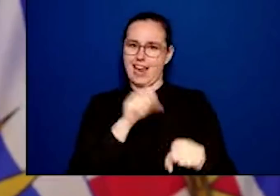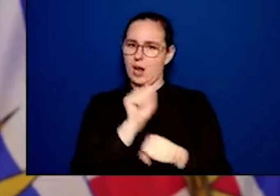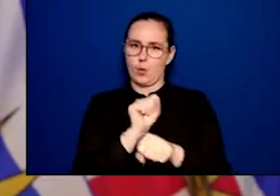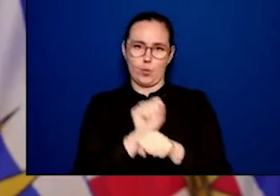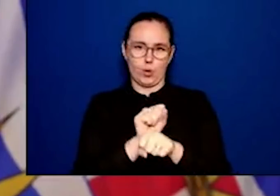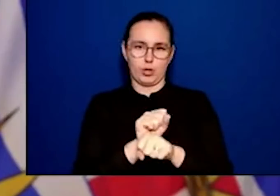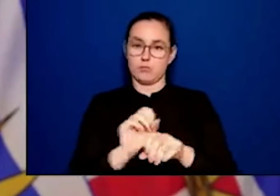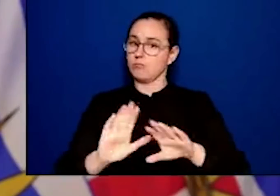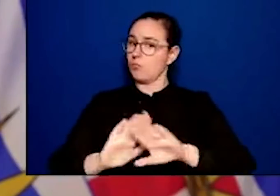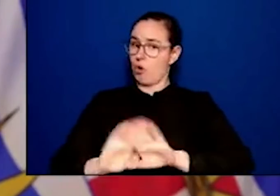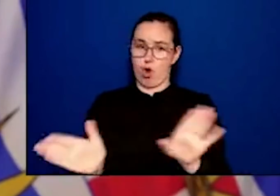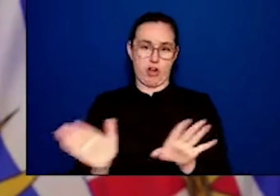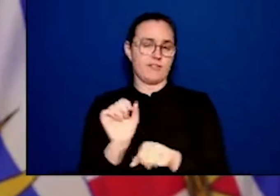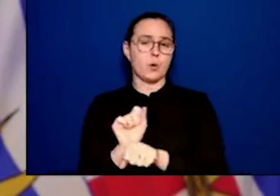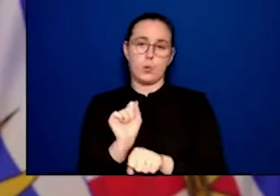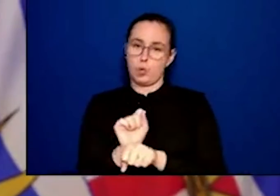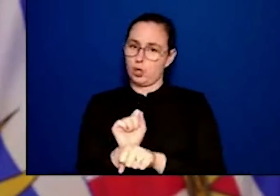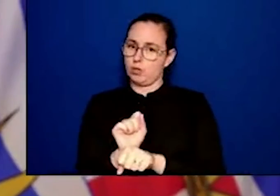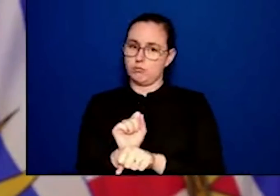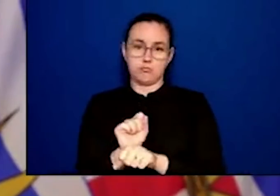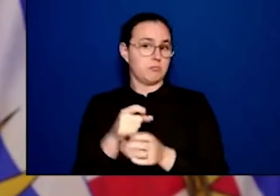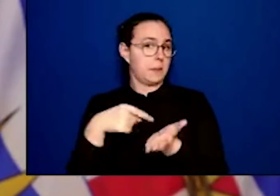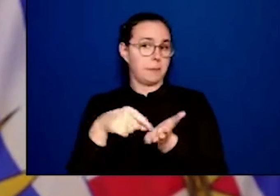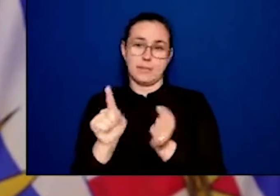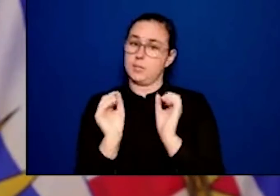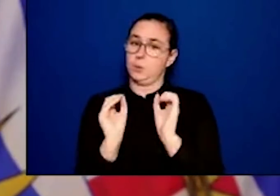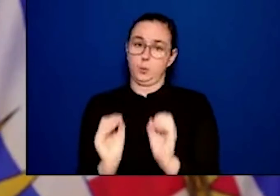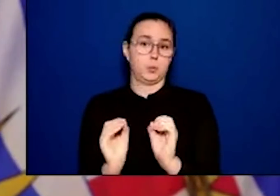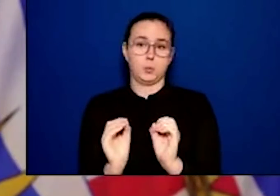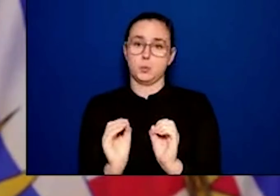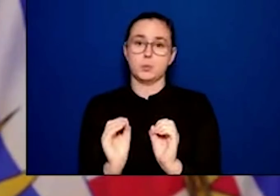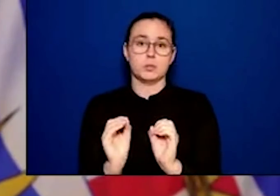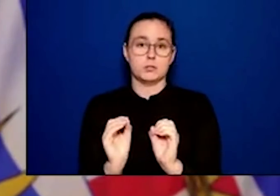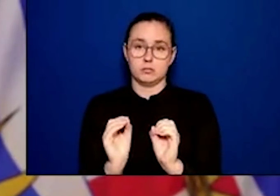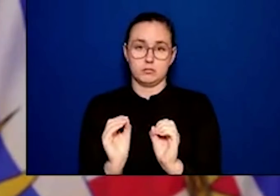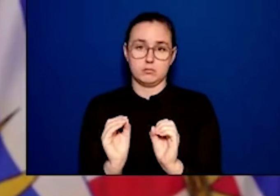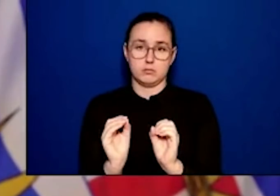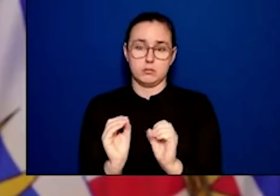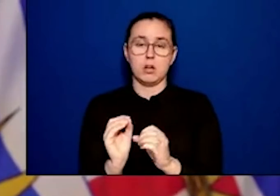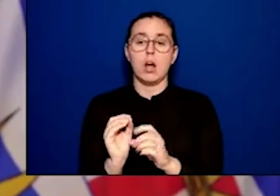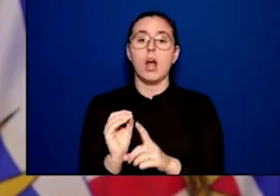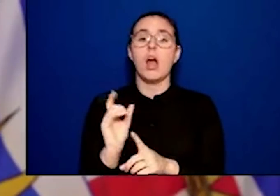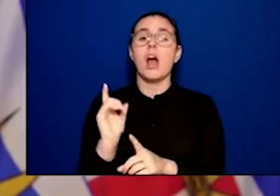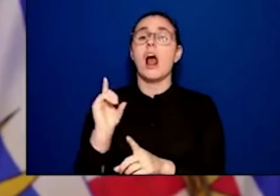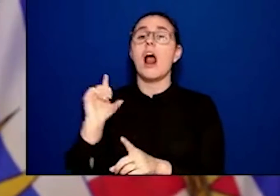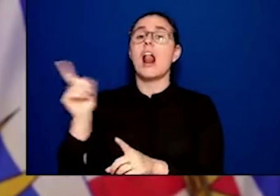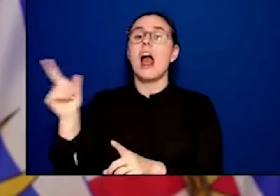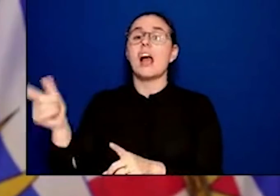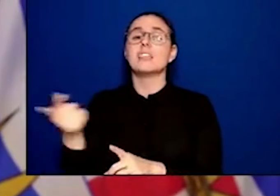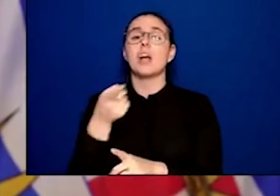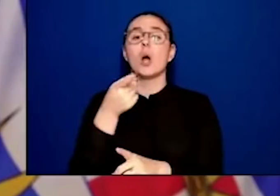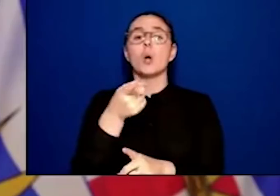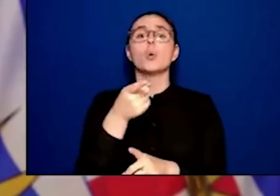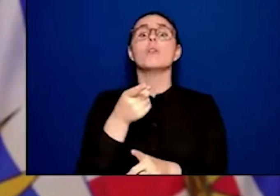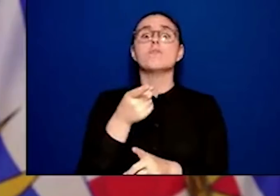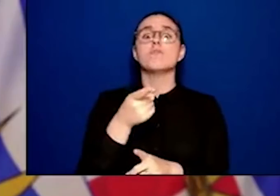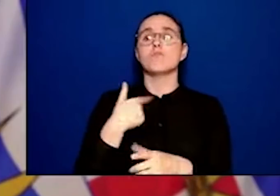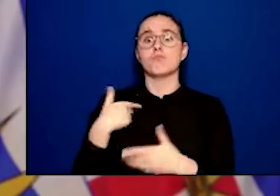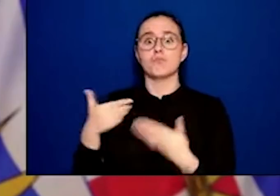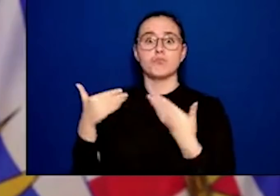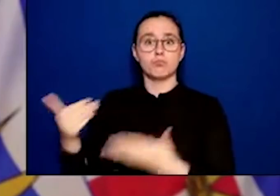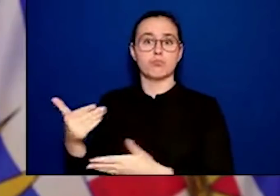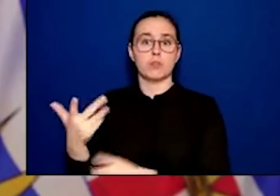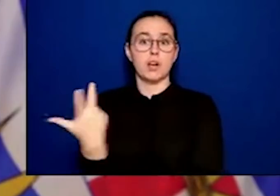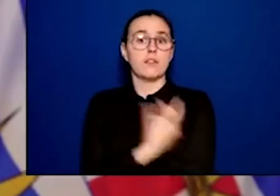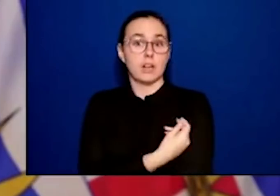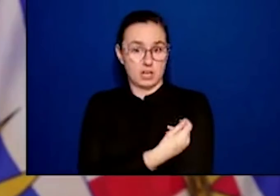that day without pay. If you do then decide to get your first dose, it will be 7 days before you're